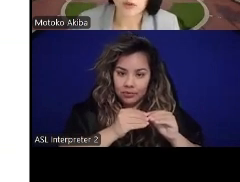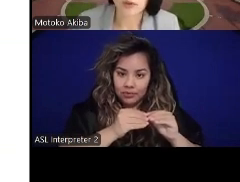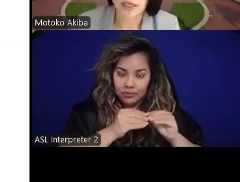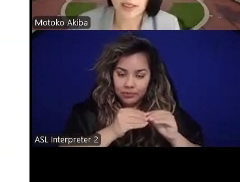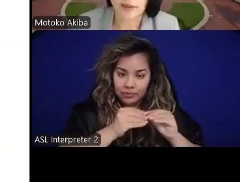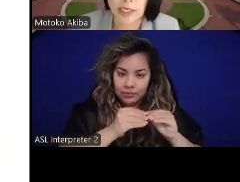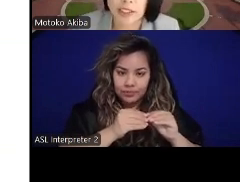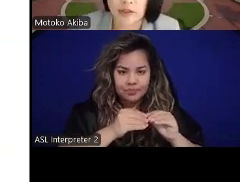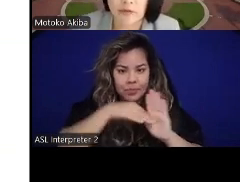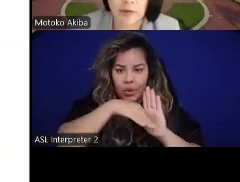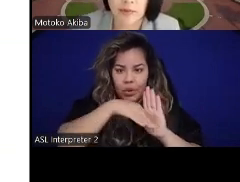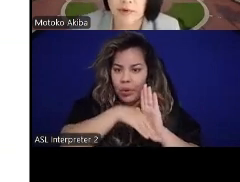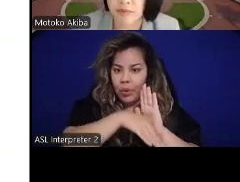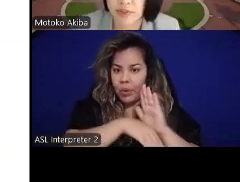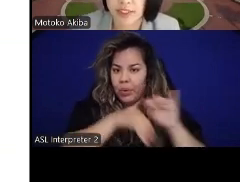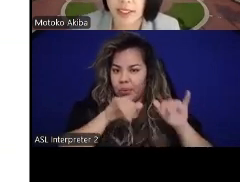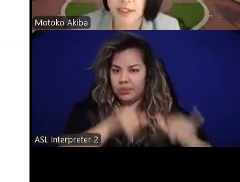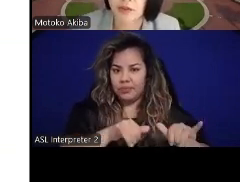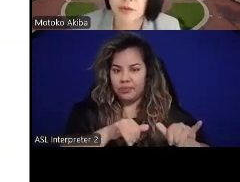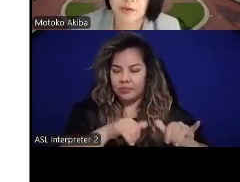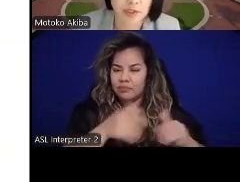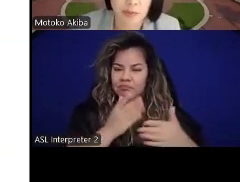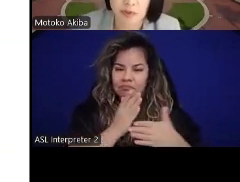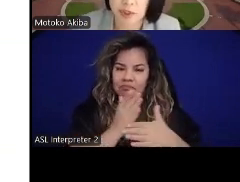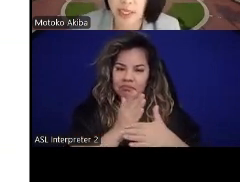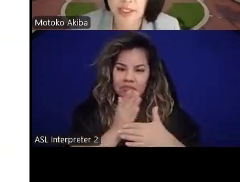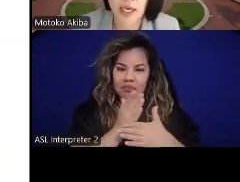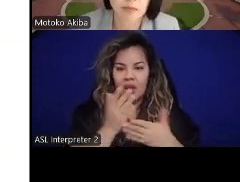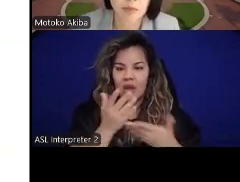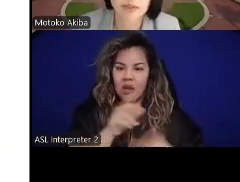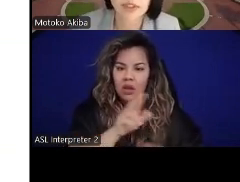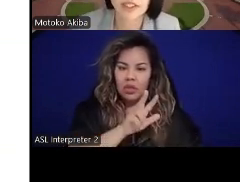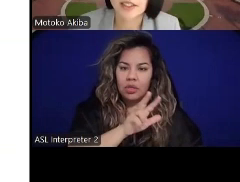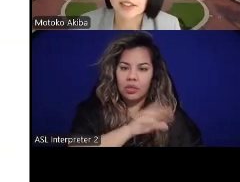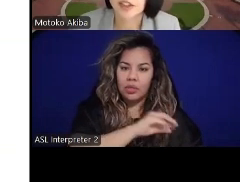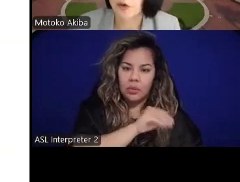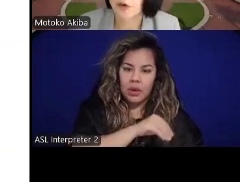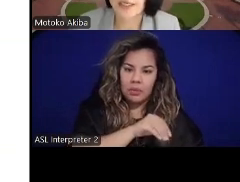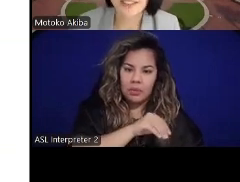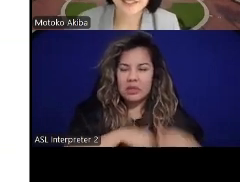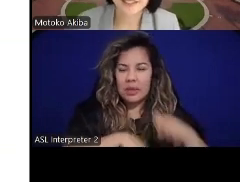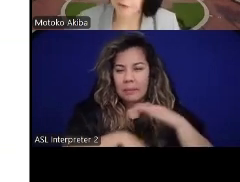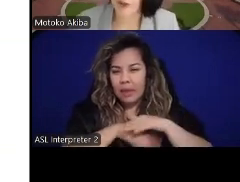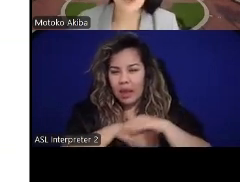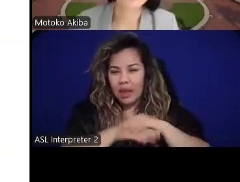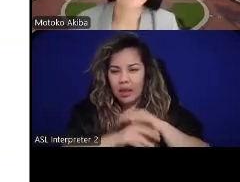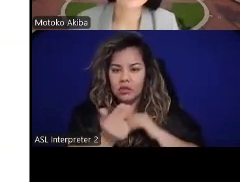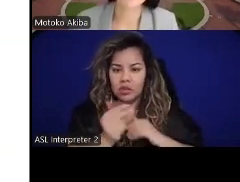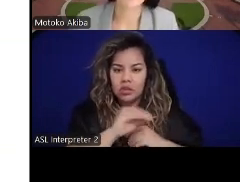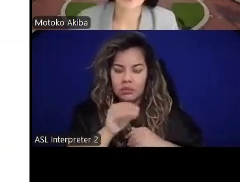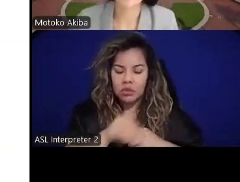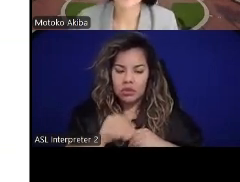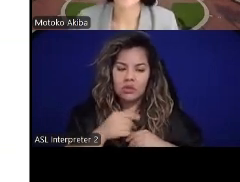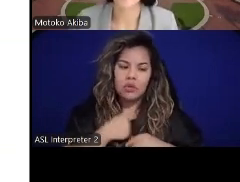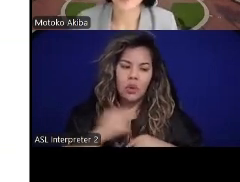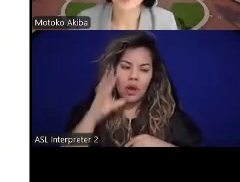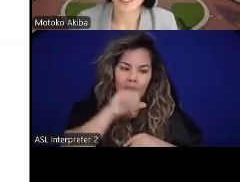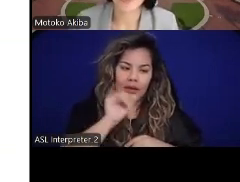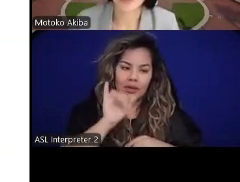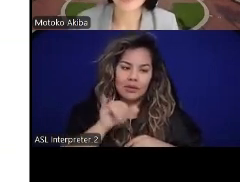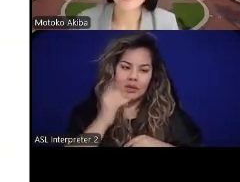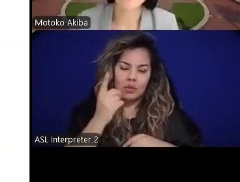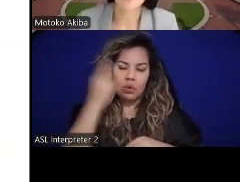very low, ranging from 3% to 13% at most. So I guess that's one of the reasons why we